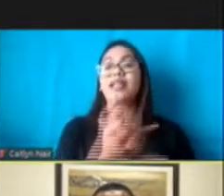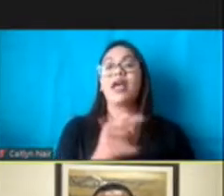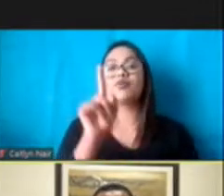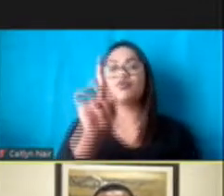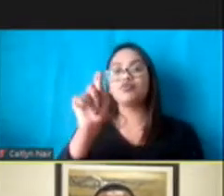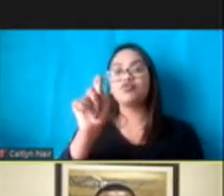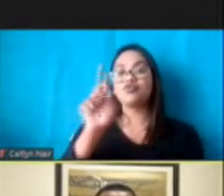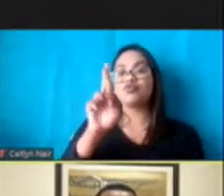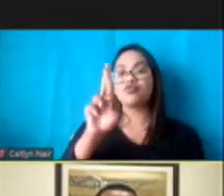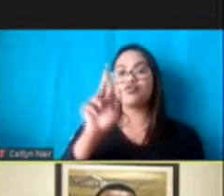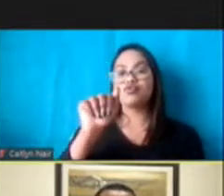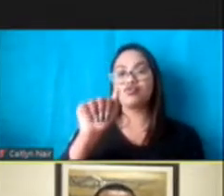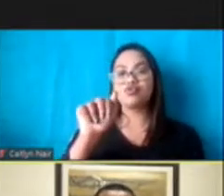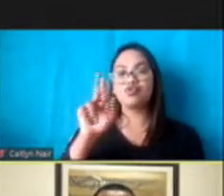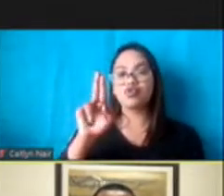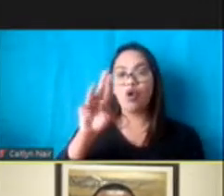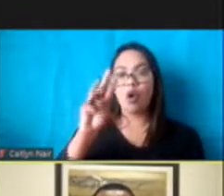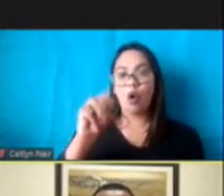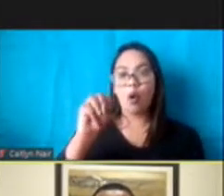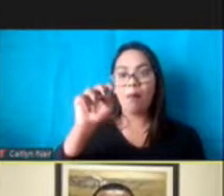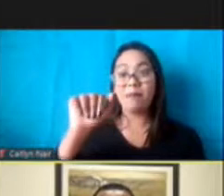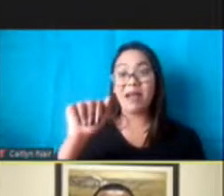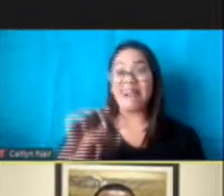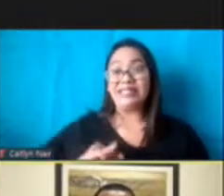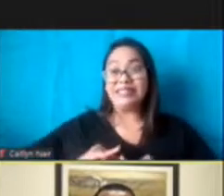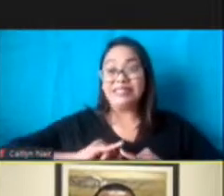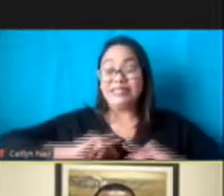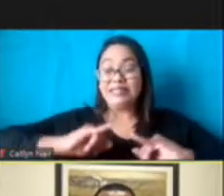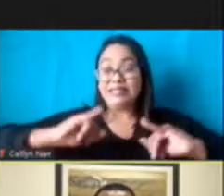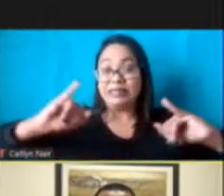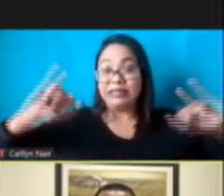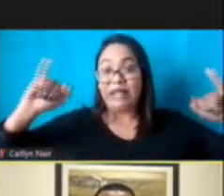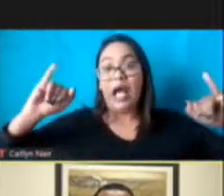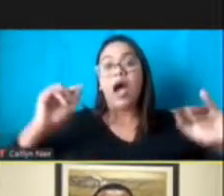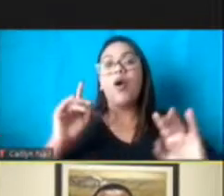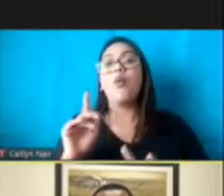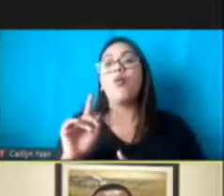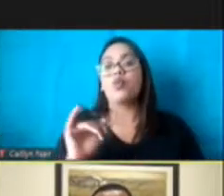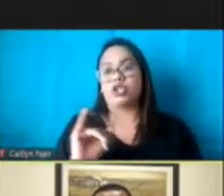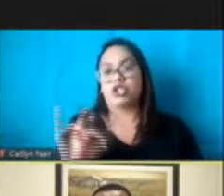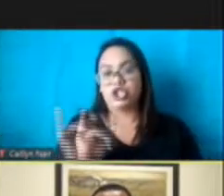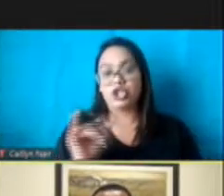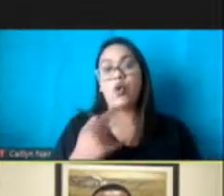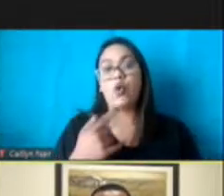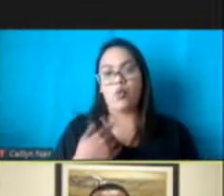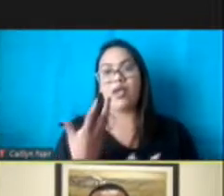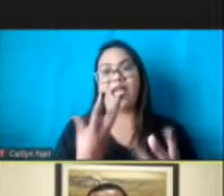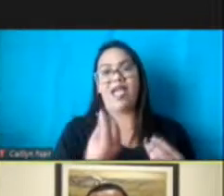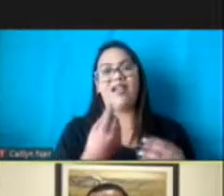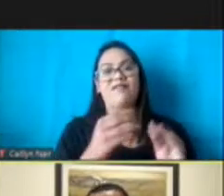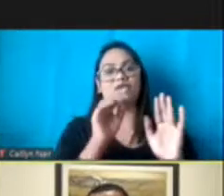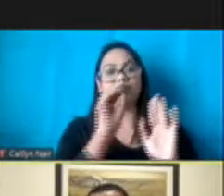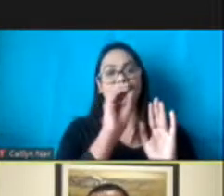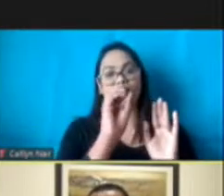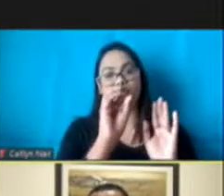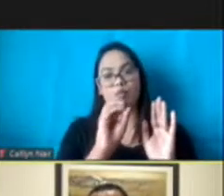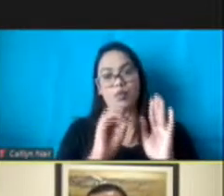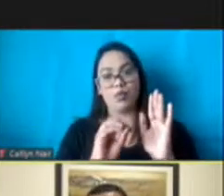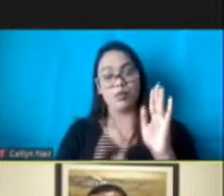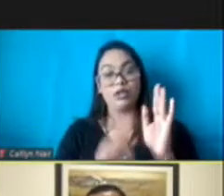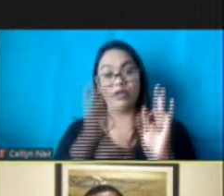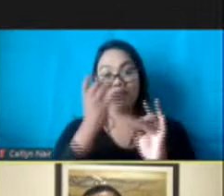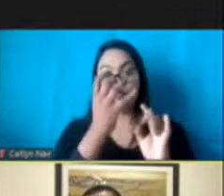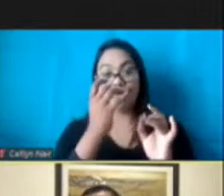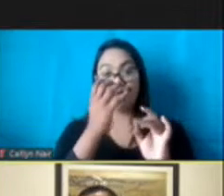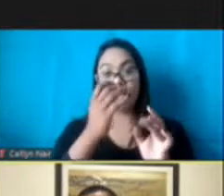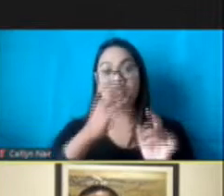this, but what we've been doing is at 20 trauma units, we're tracking, and we can see the month-end increase in trauma. We're